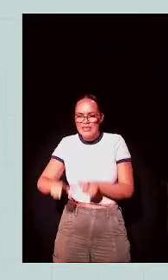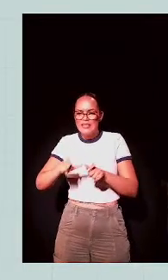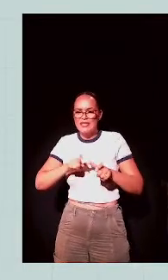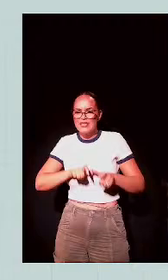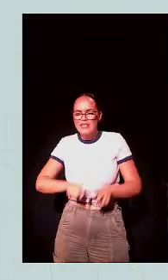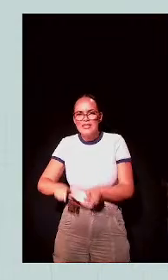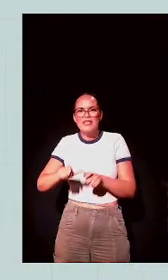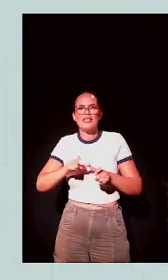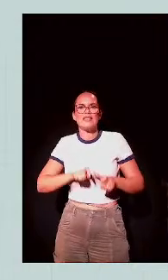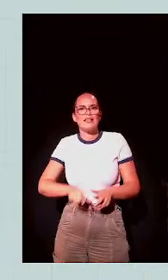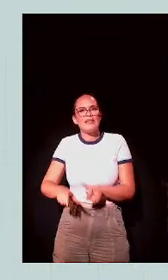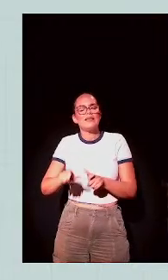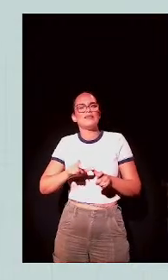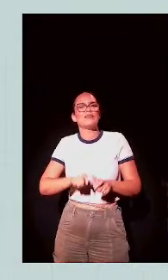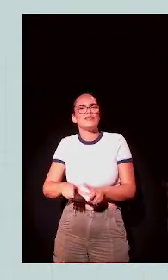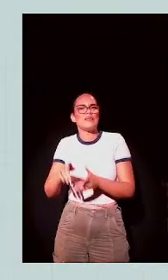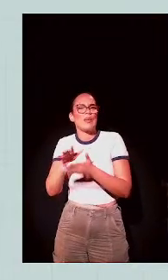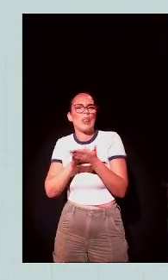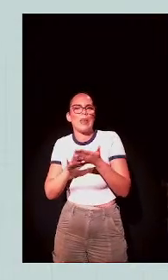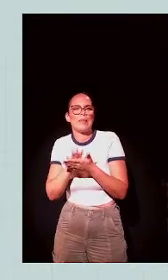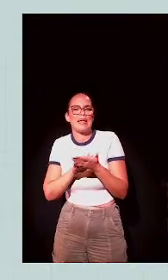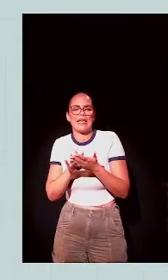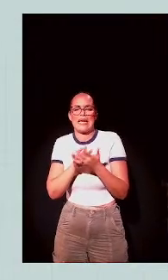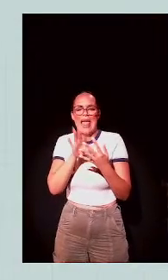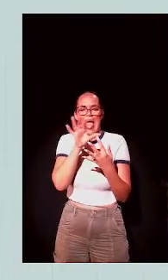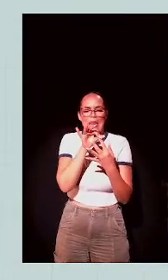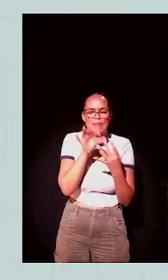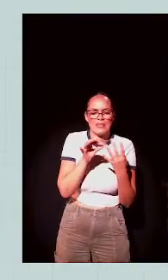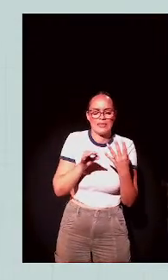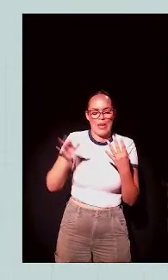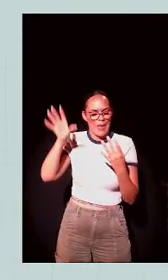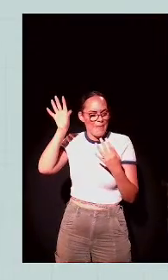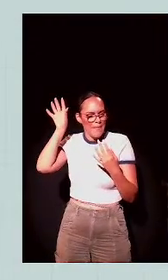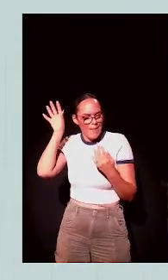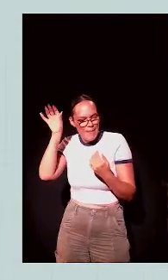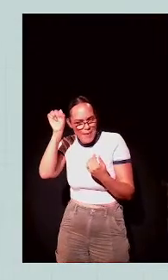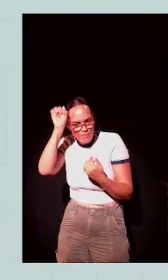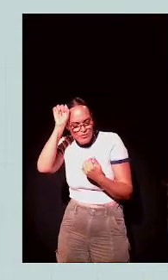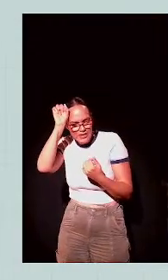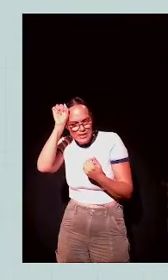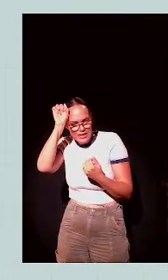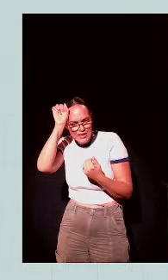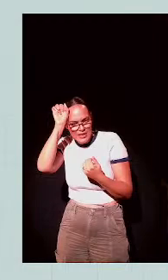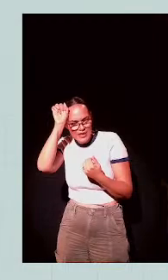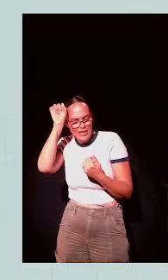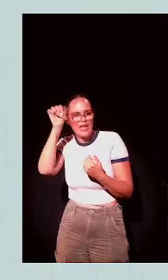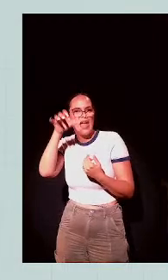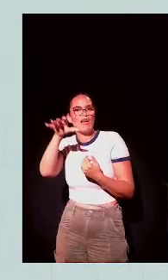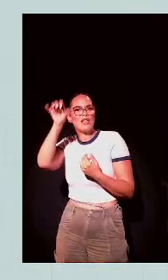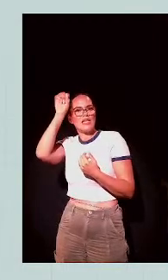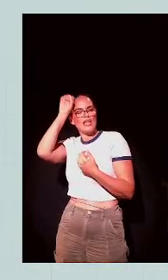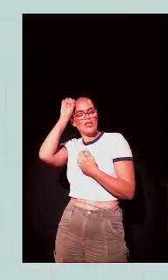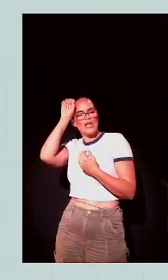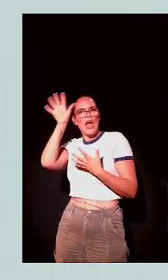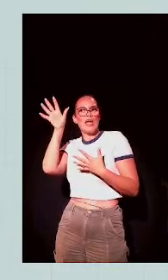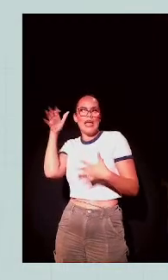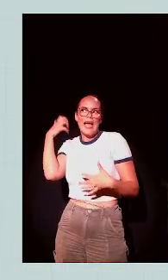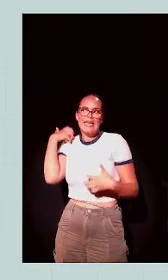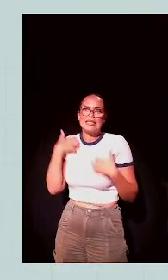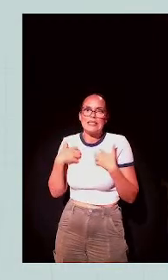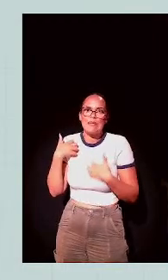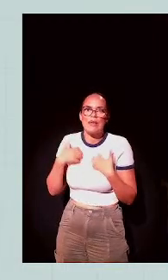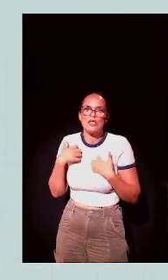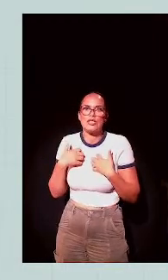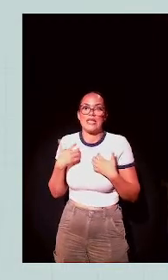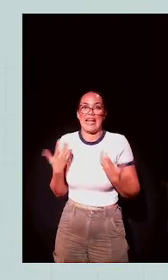now, where there are elements of memory, or what he calls retention, and anticipation, or what he calls